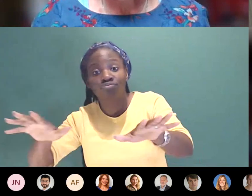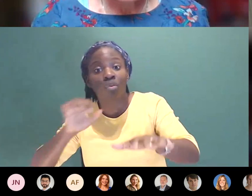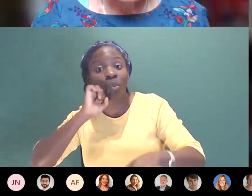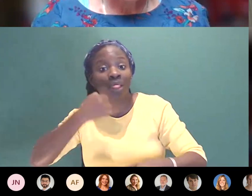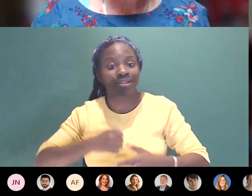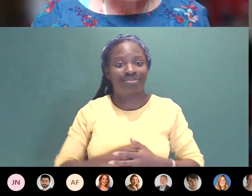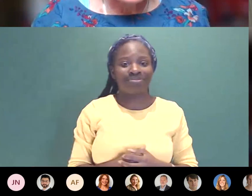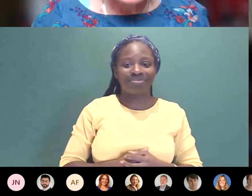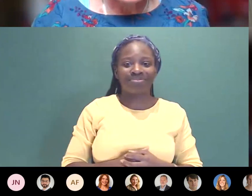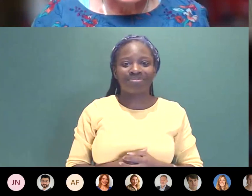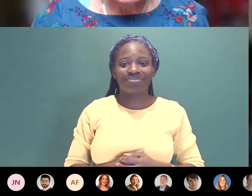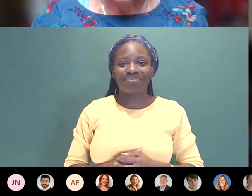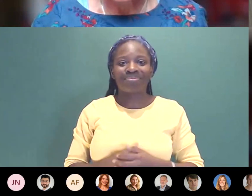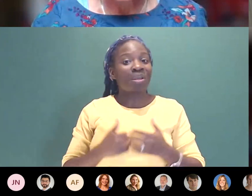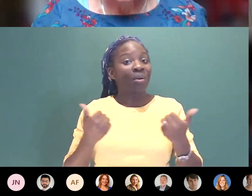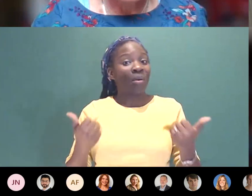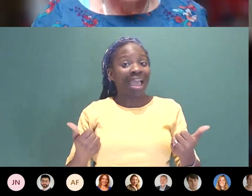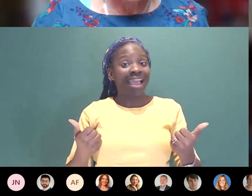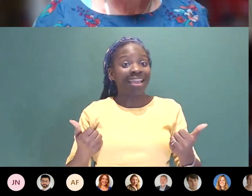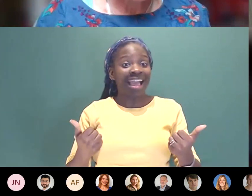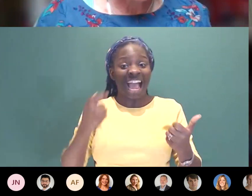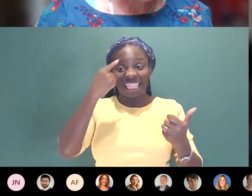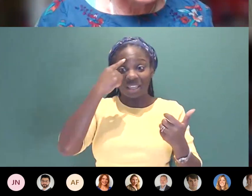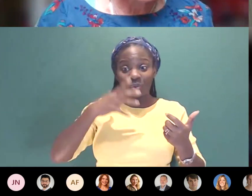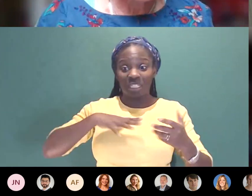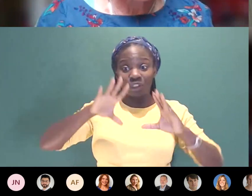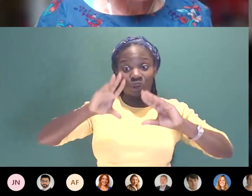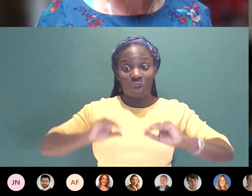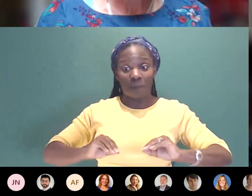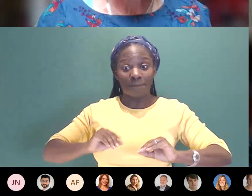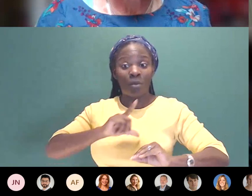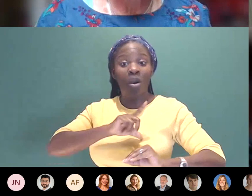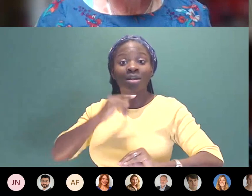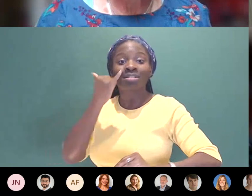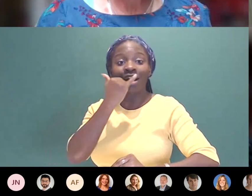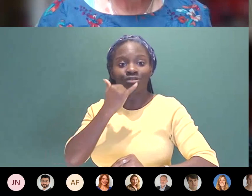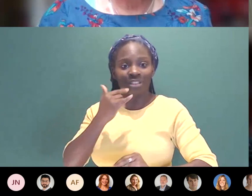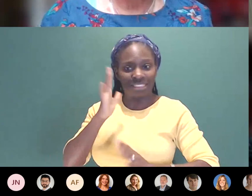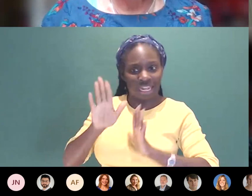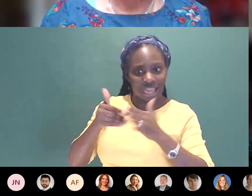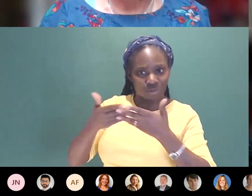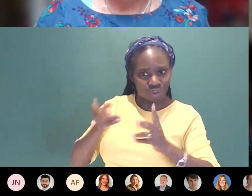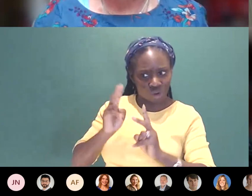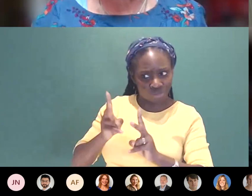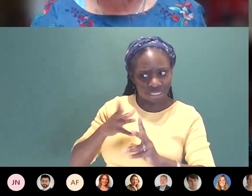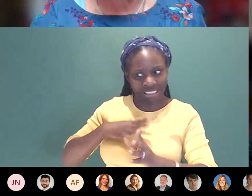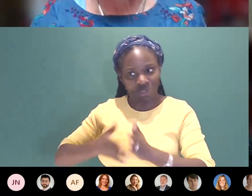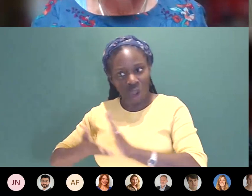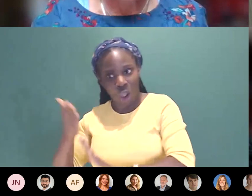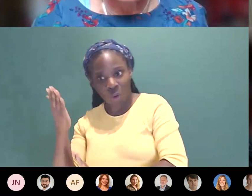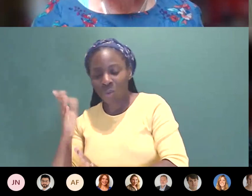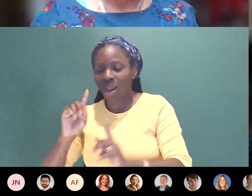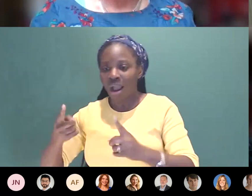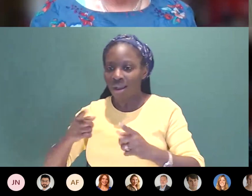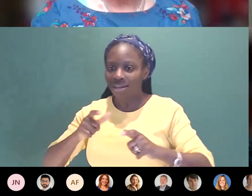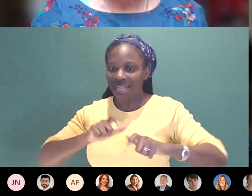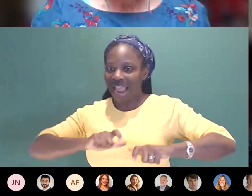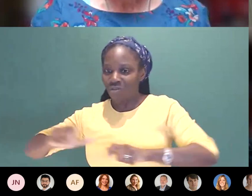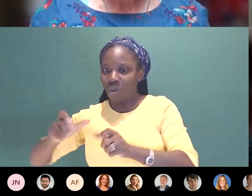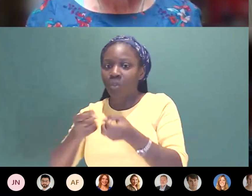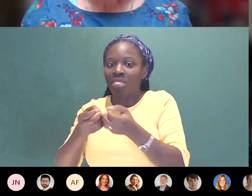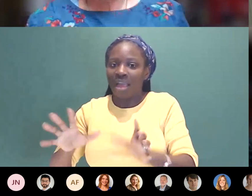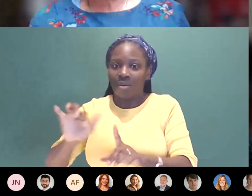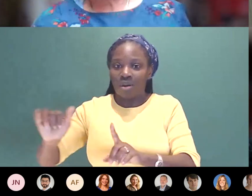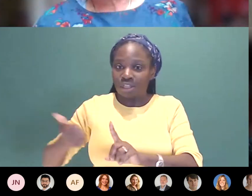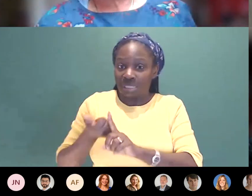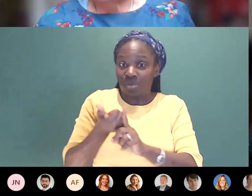Okay, so on that note, I think we need to stop, because we know that Sandra, the sign language interpreter, needs to go, and we can't really continue without her support.